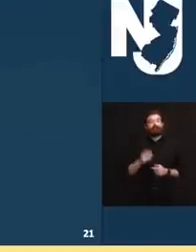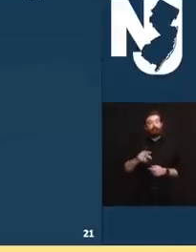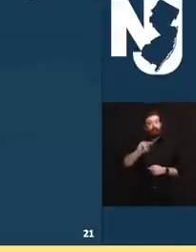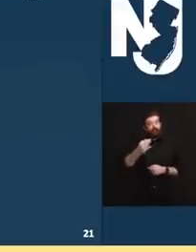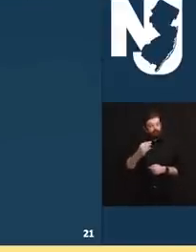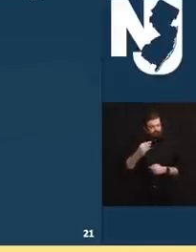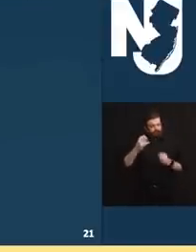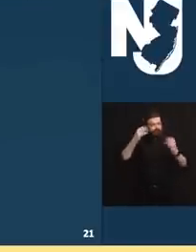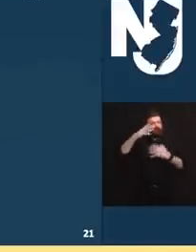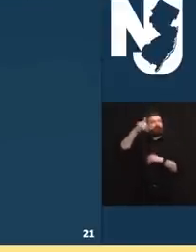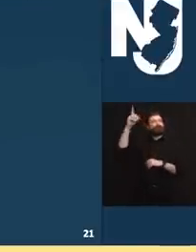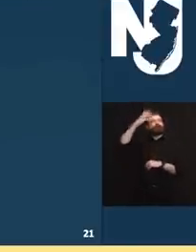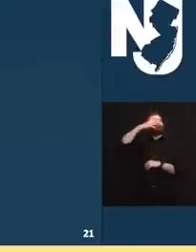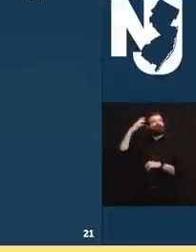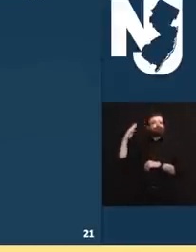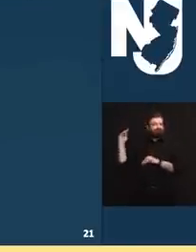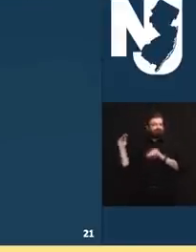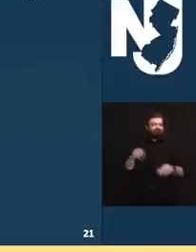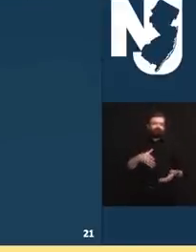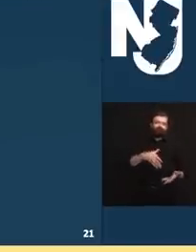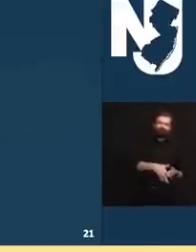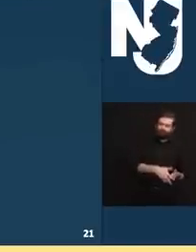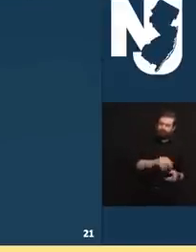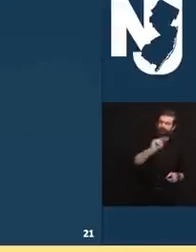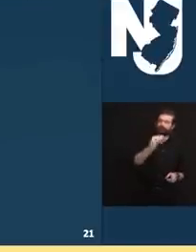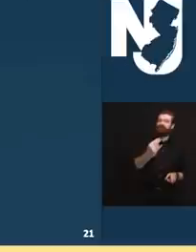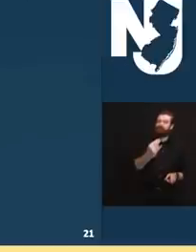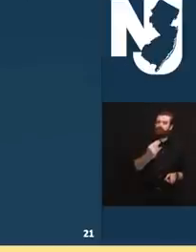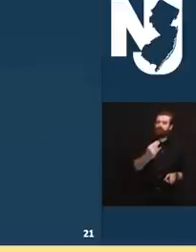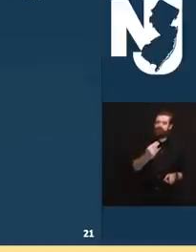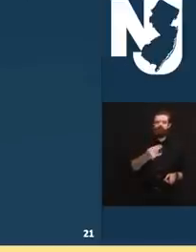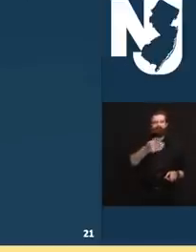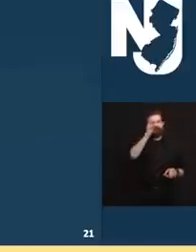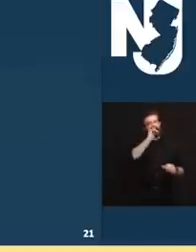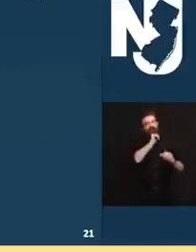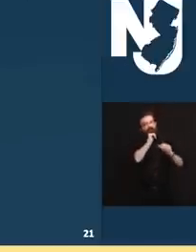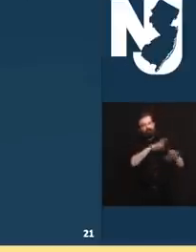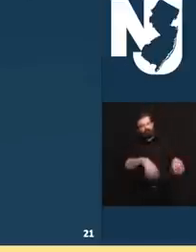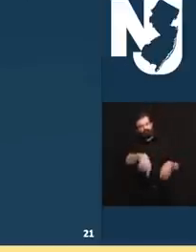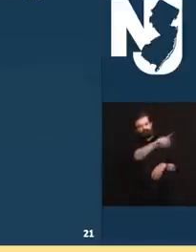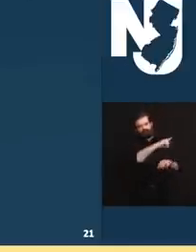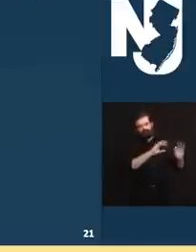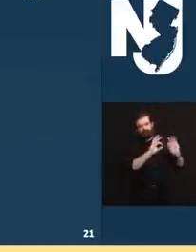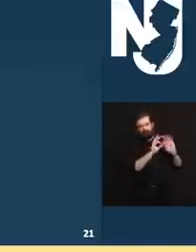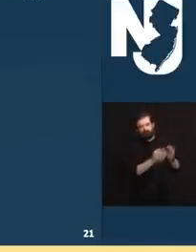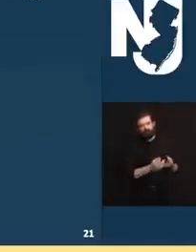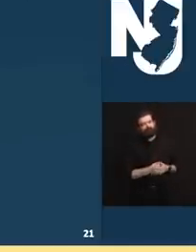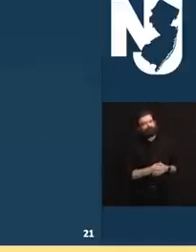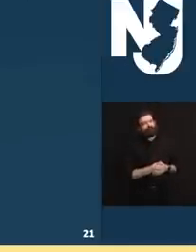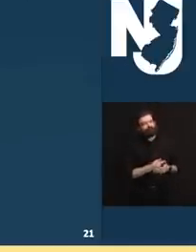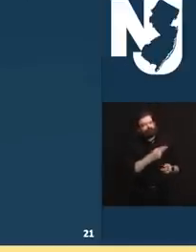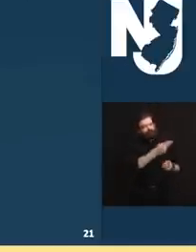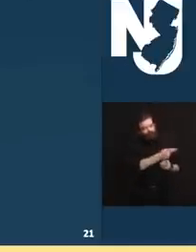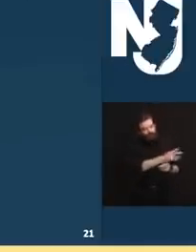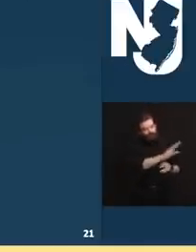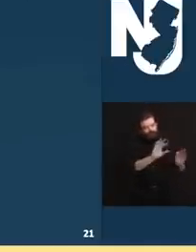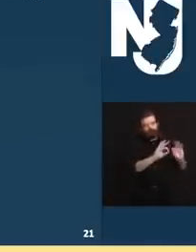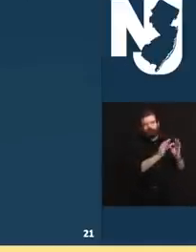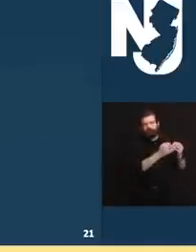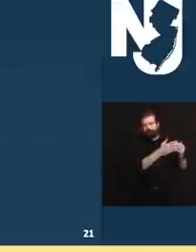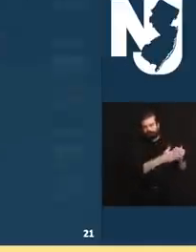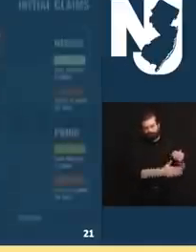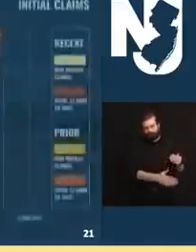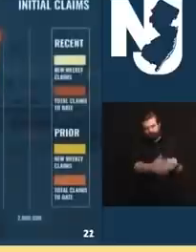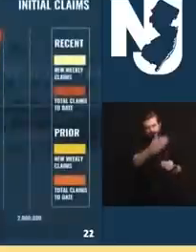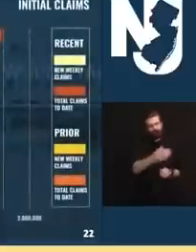family, and may God bless each of them and watch over them and their families that they now leave behind. Switching